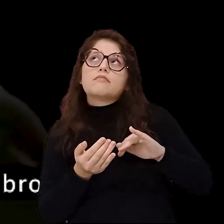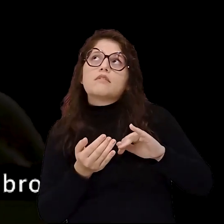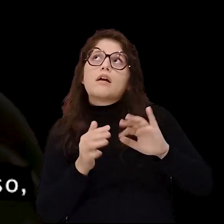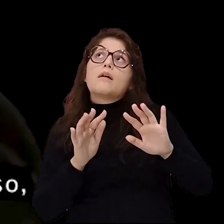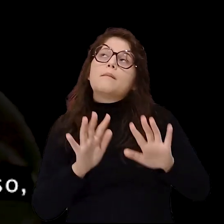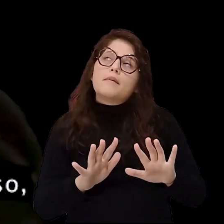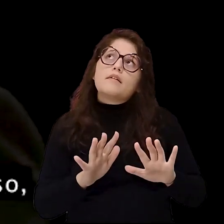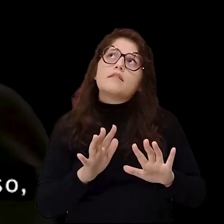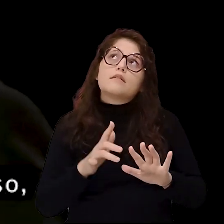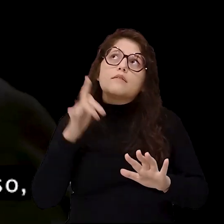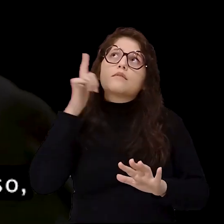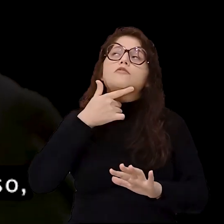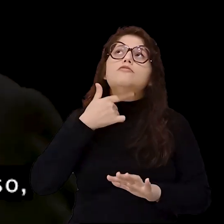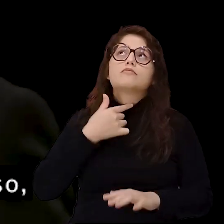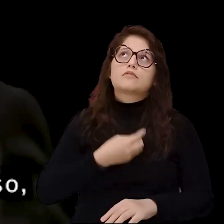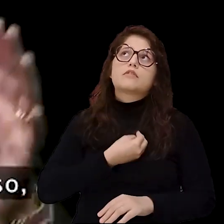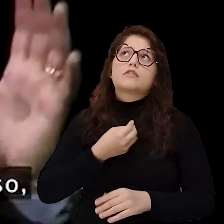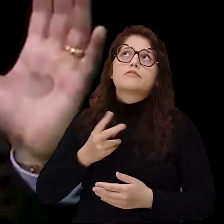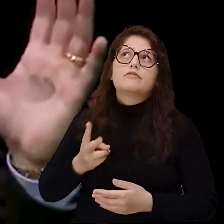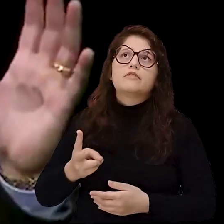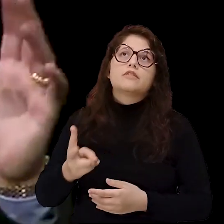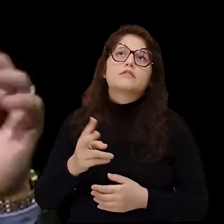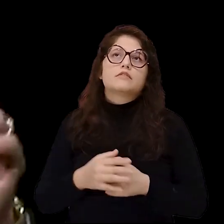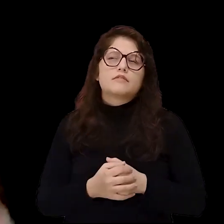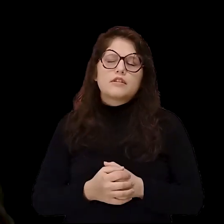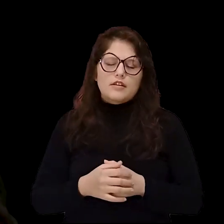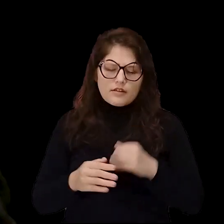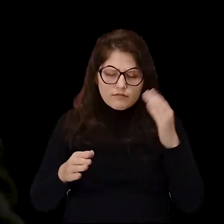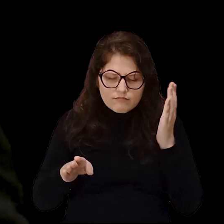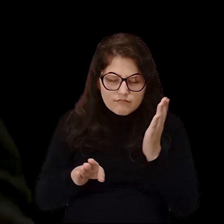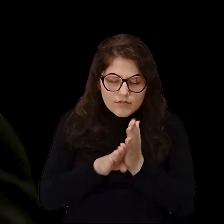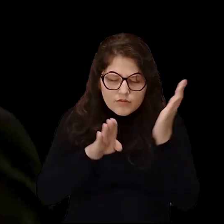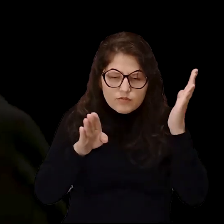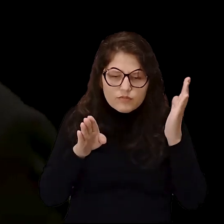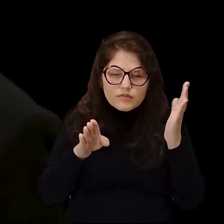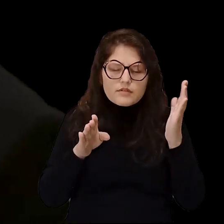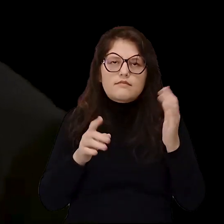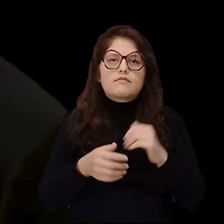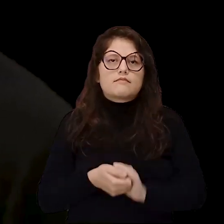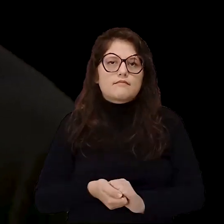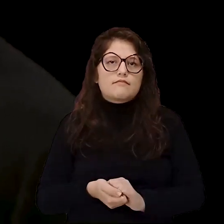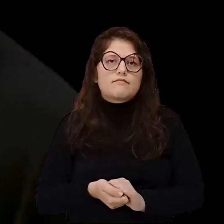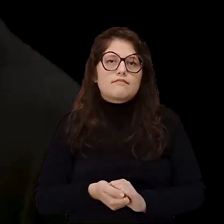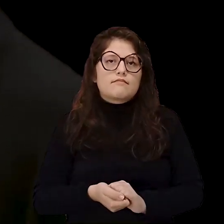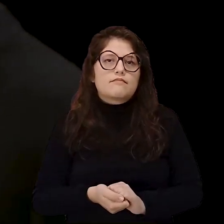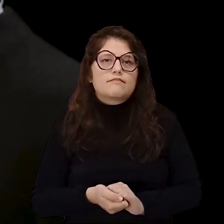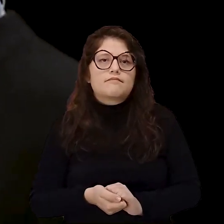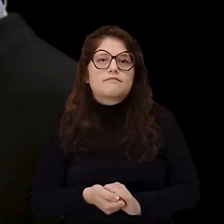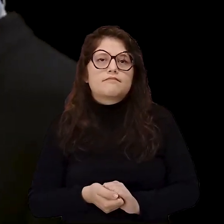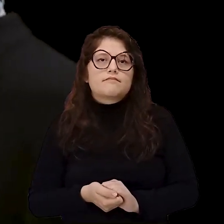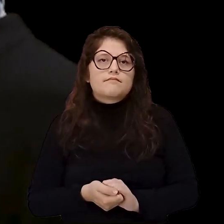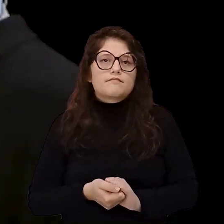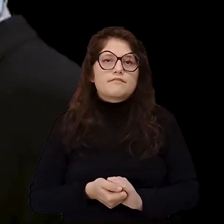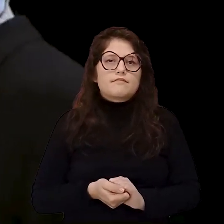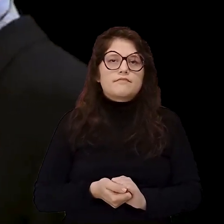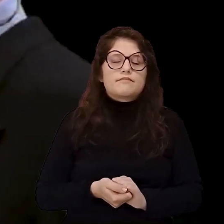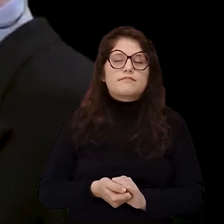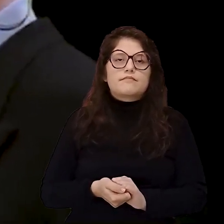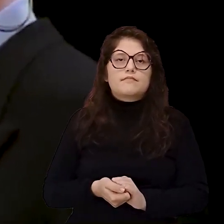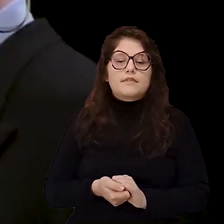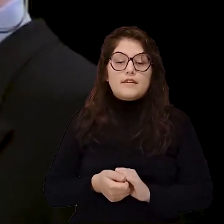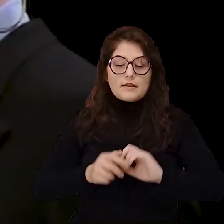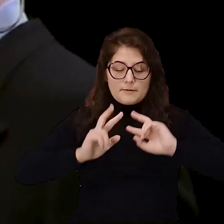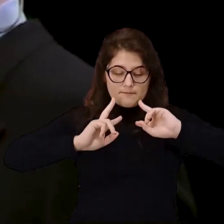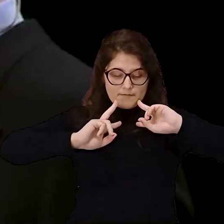brain, and I sat next to the Colossus at the edge of the world. And I have discovered something inside